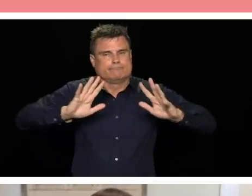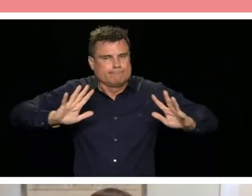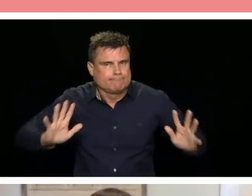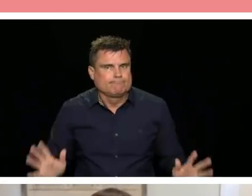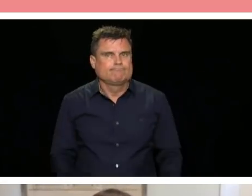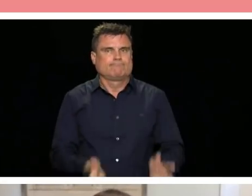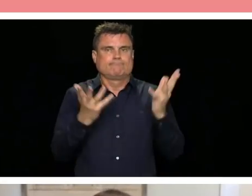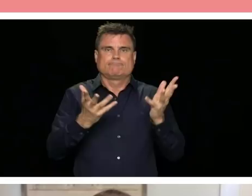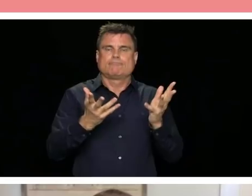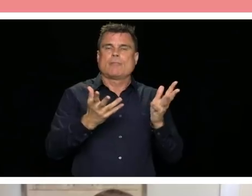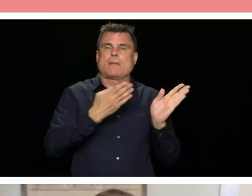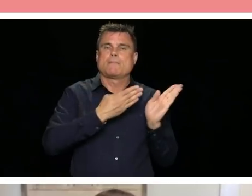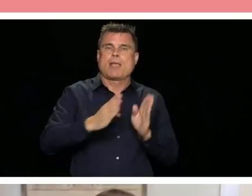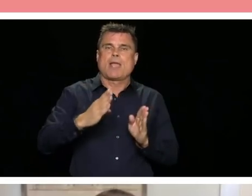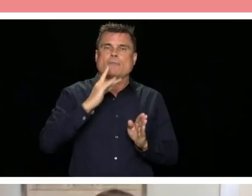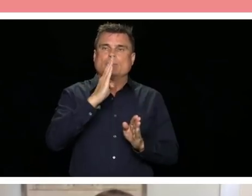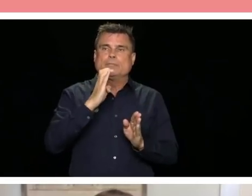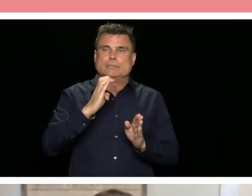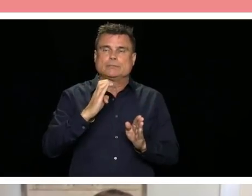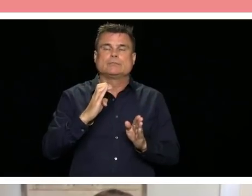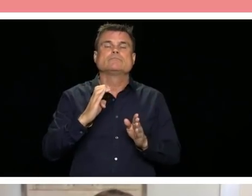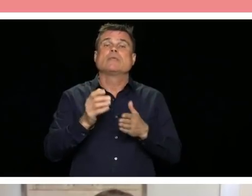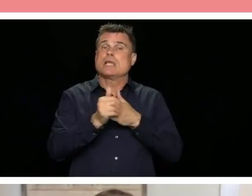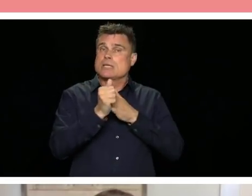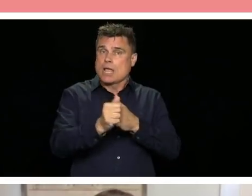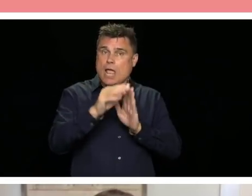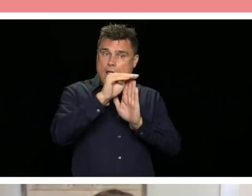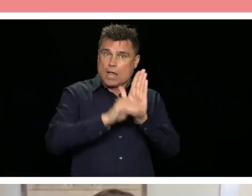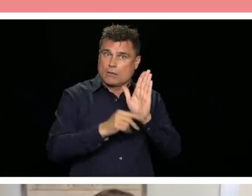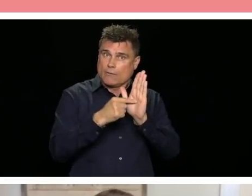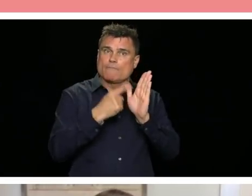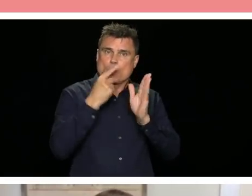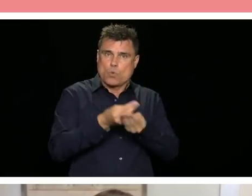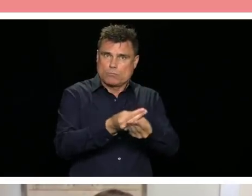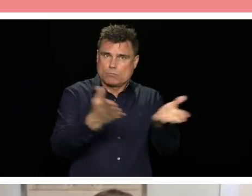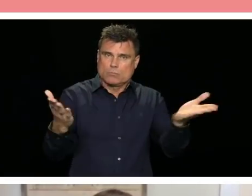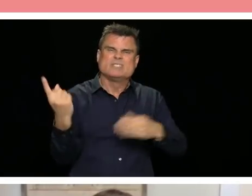the BC Center for Disease Control website.